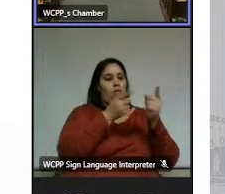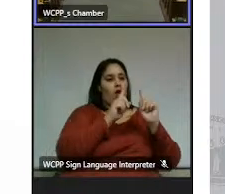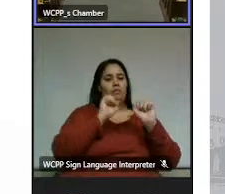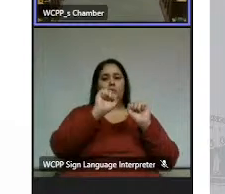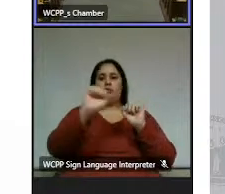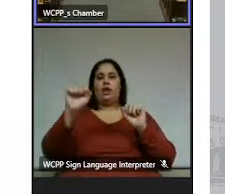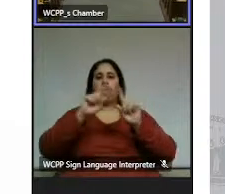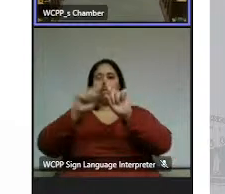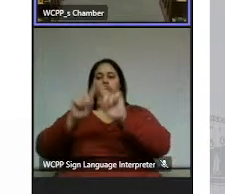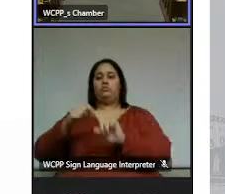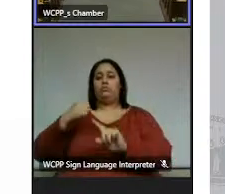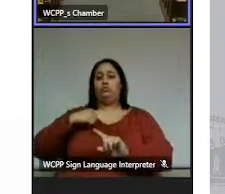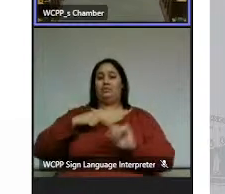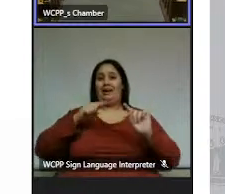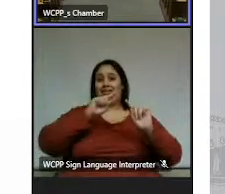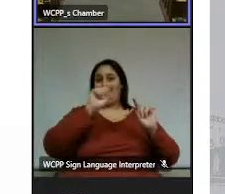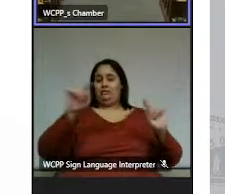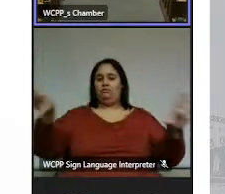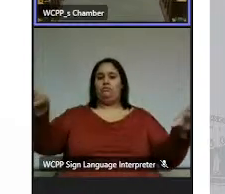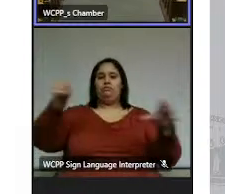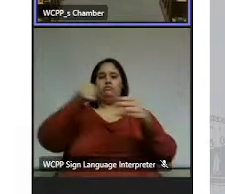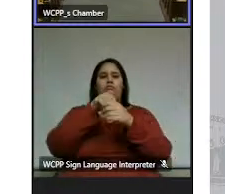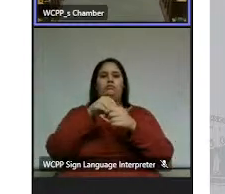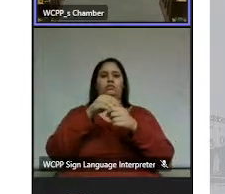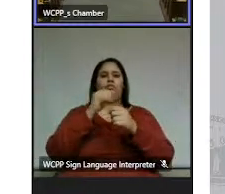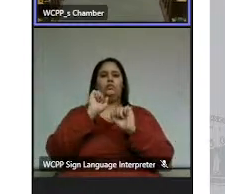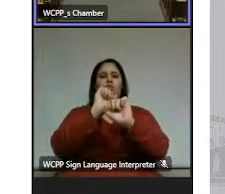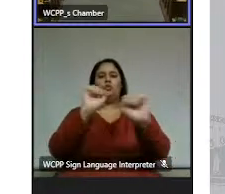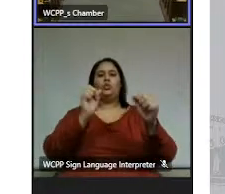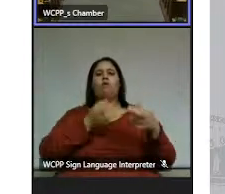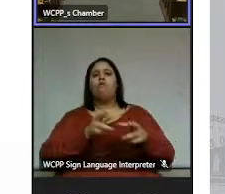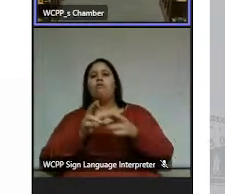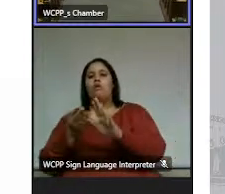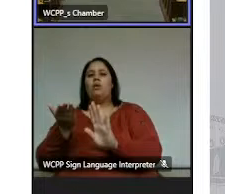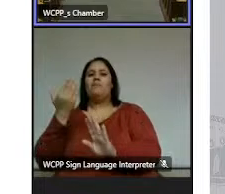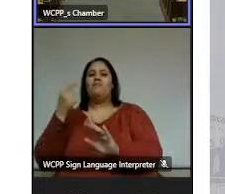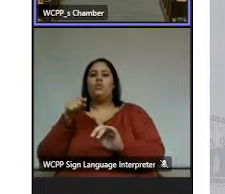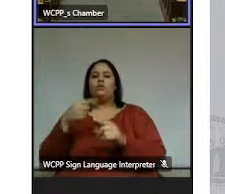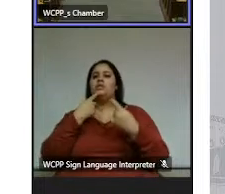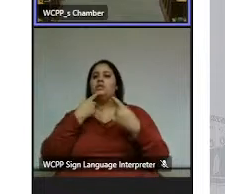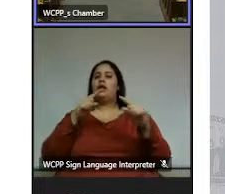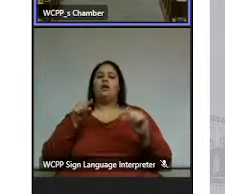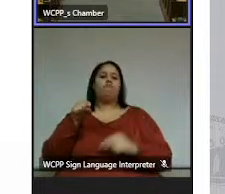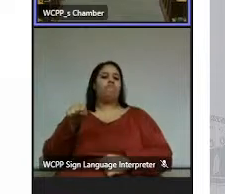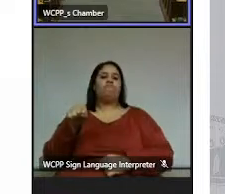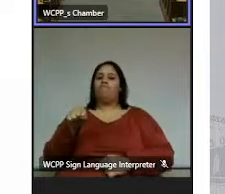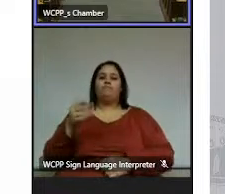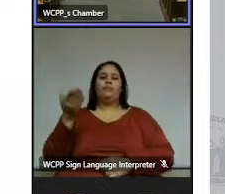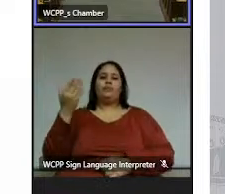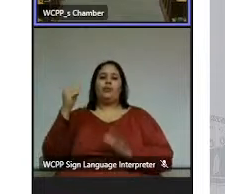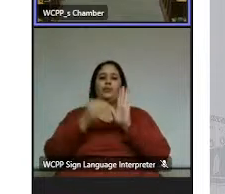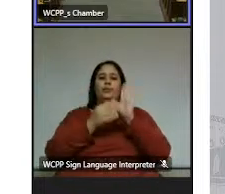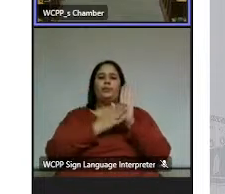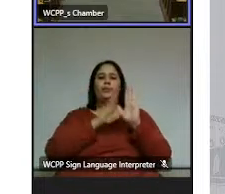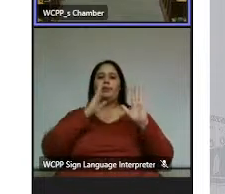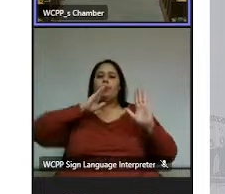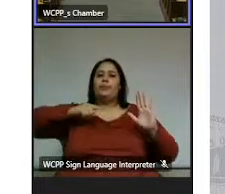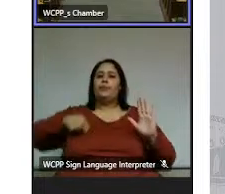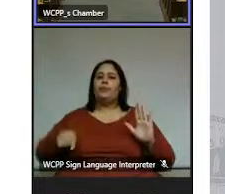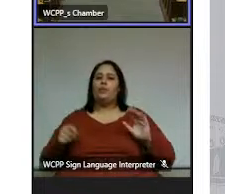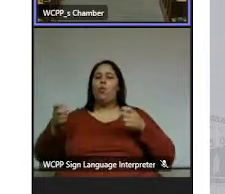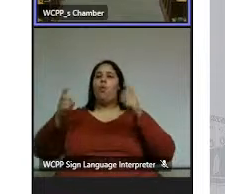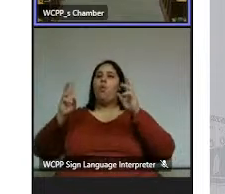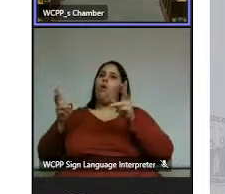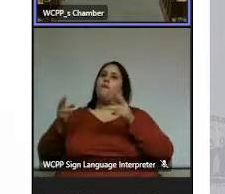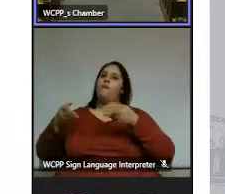will consider all existing provincial and municipal roads previously declared under the ordinance. All categories,